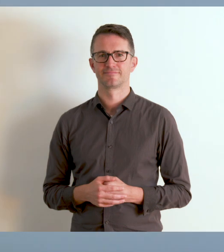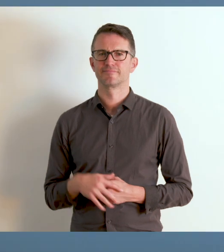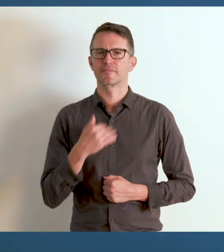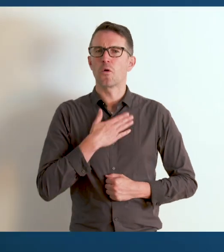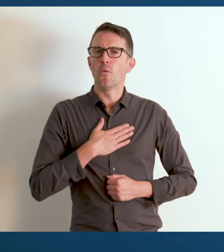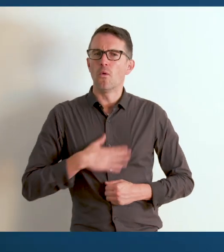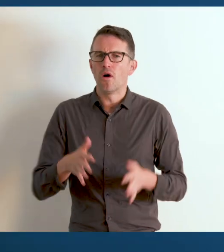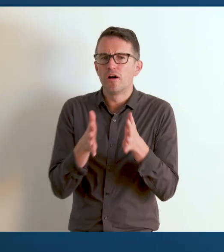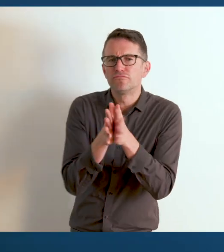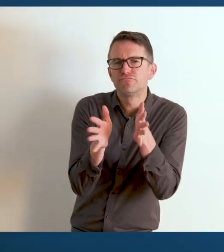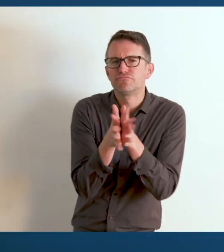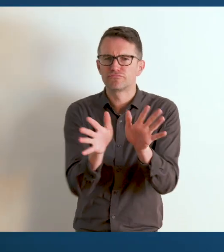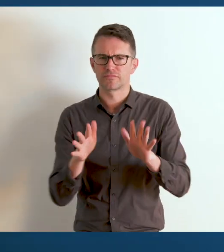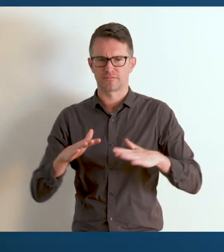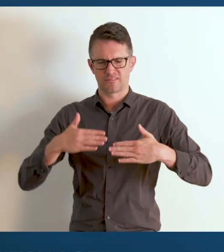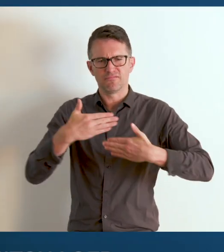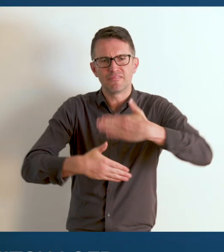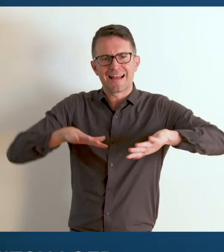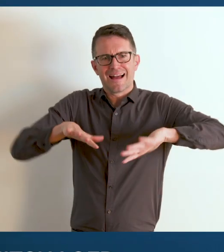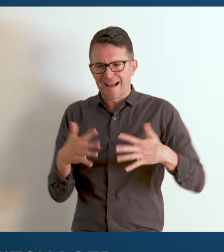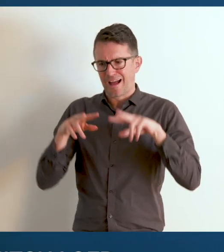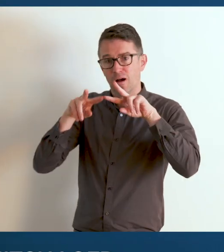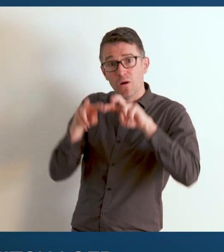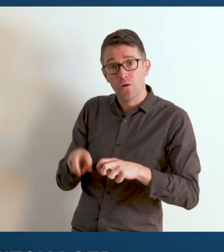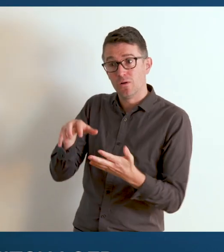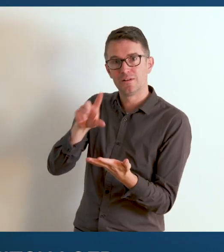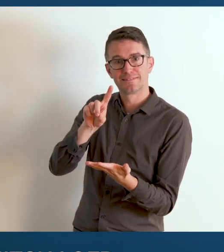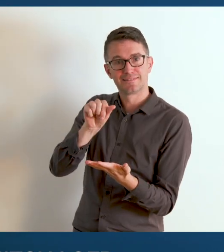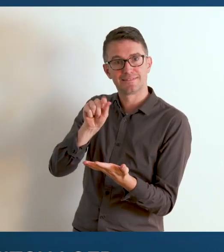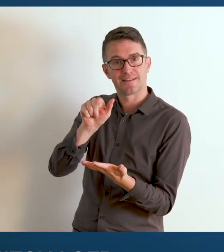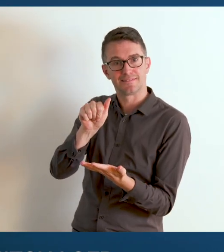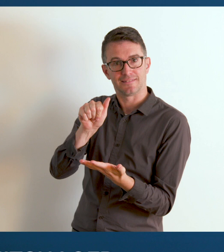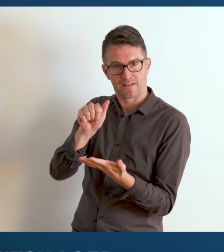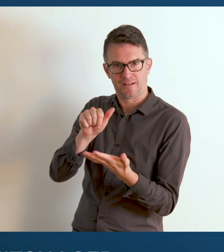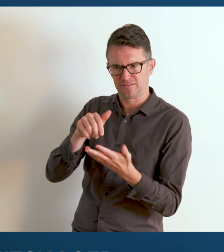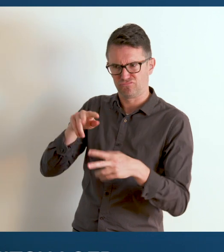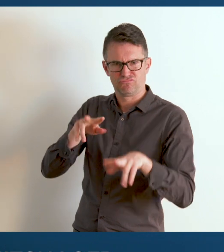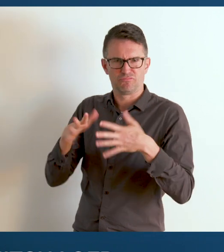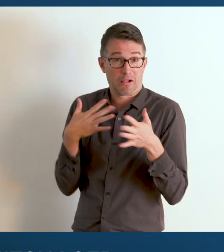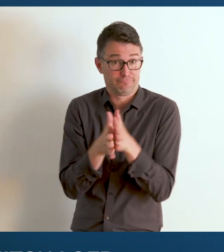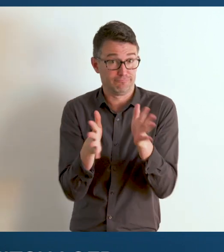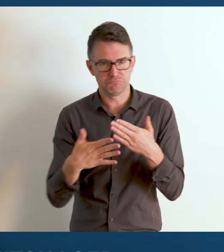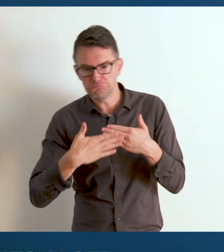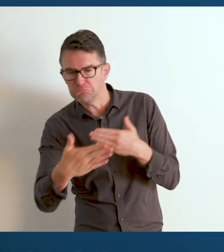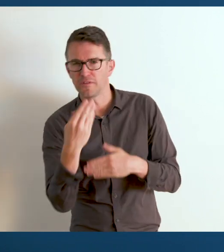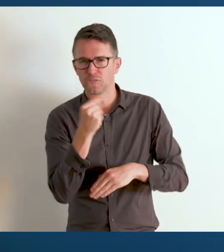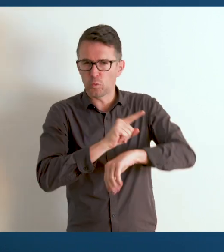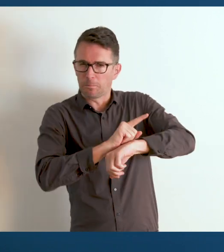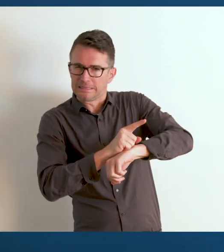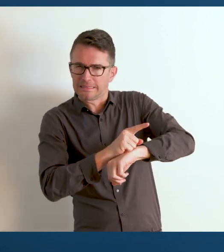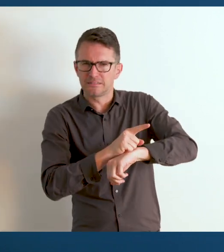I'd like to review some of the methods for collecting disability data. What I'm going to cover in the next few minutes are methods that